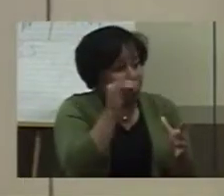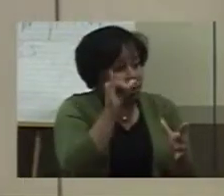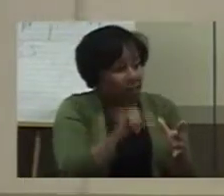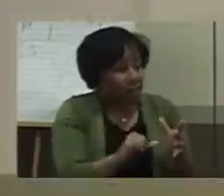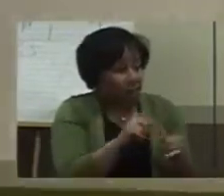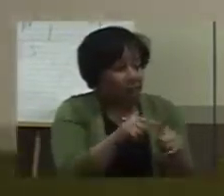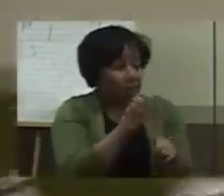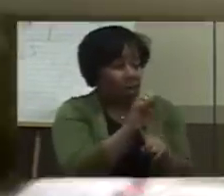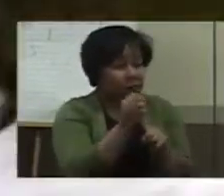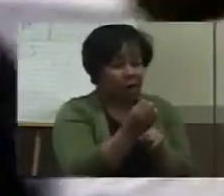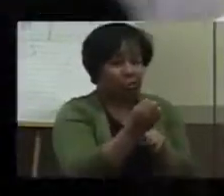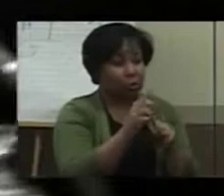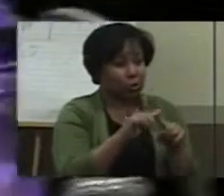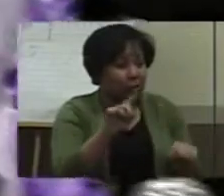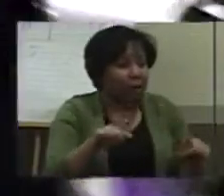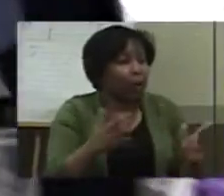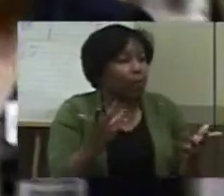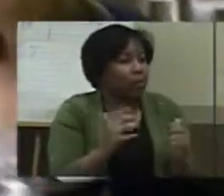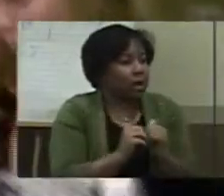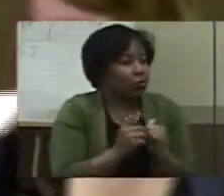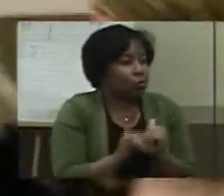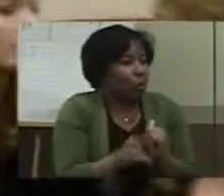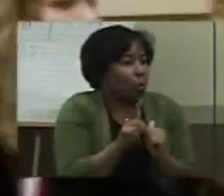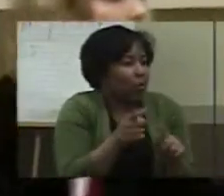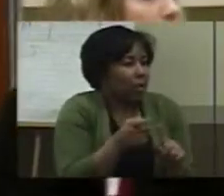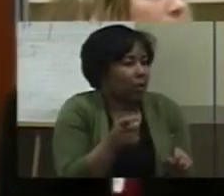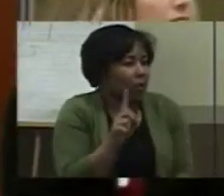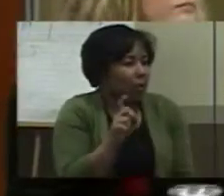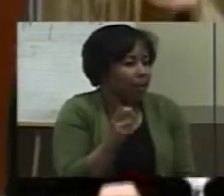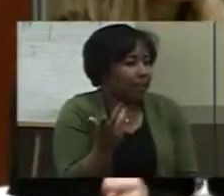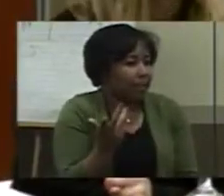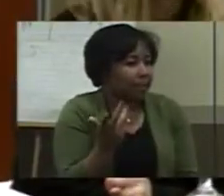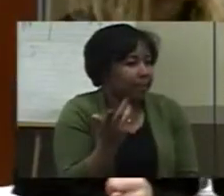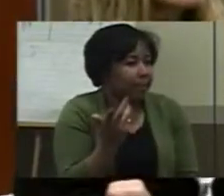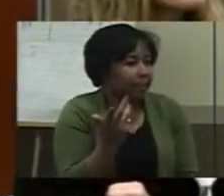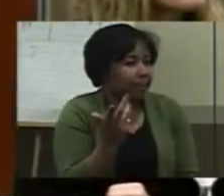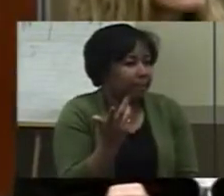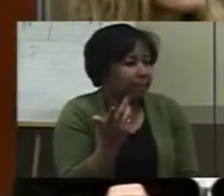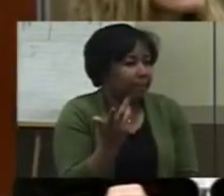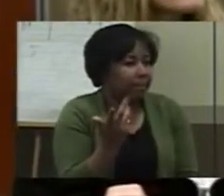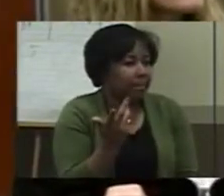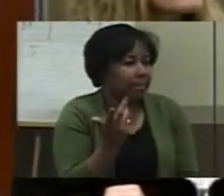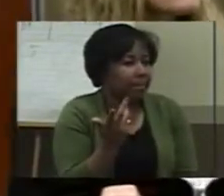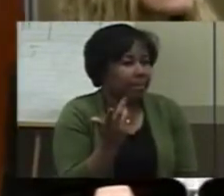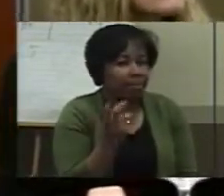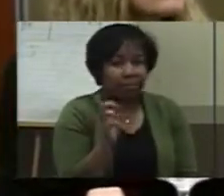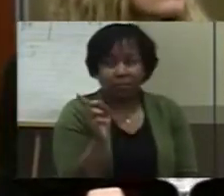information on environmental variables? Where would that come from?